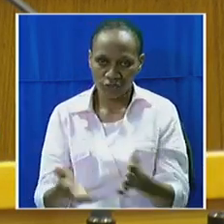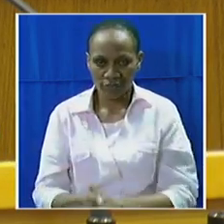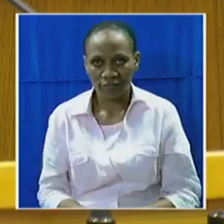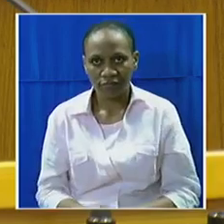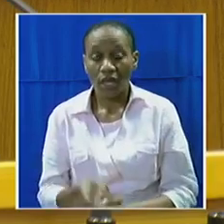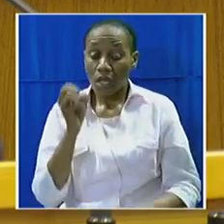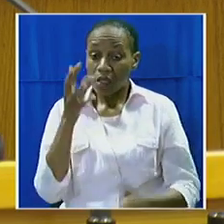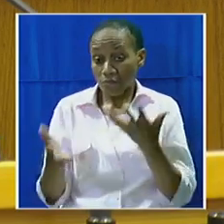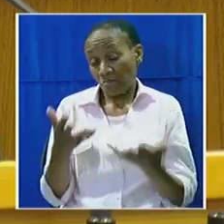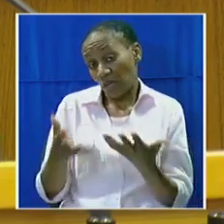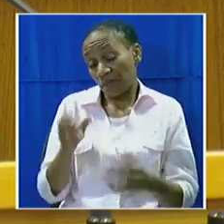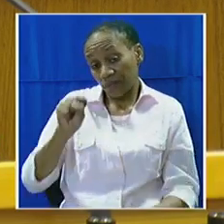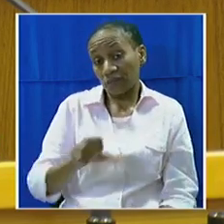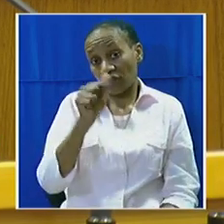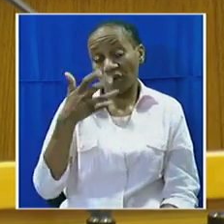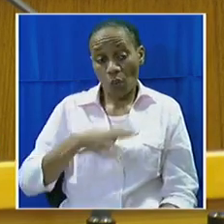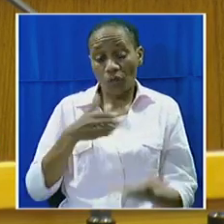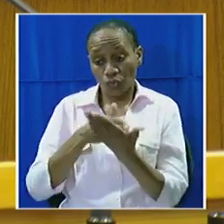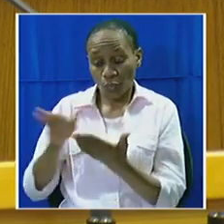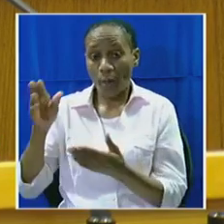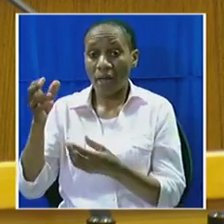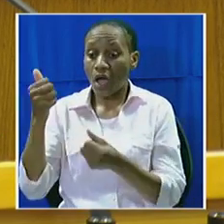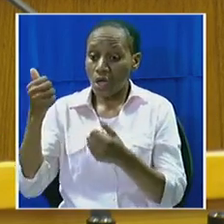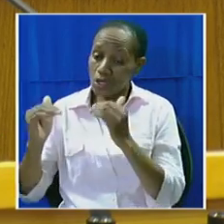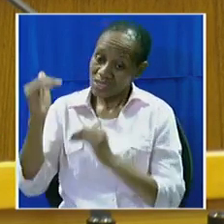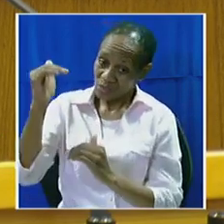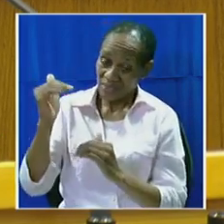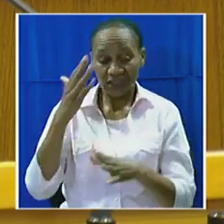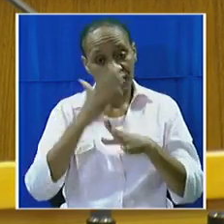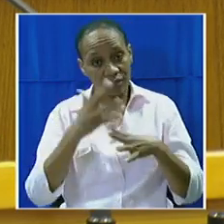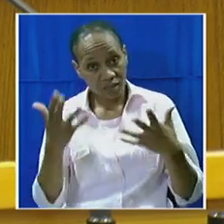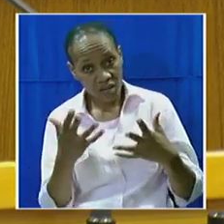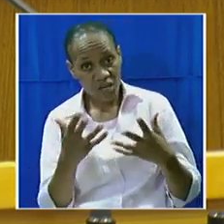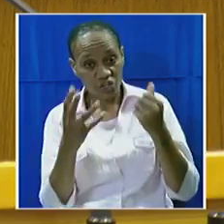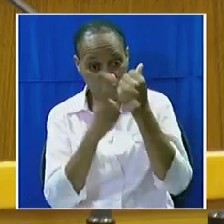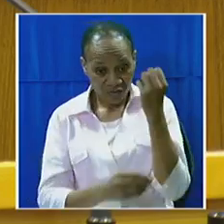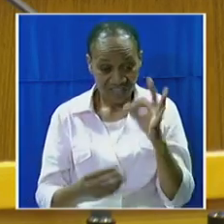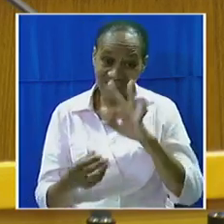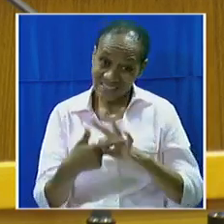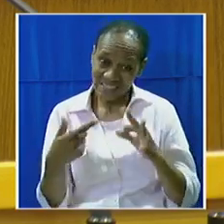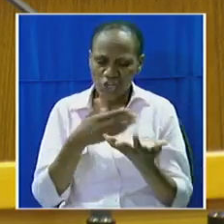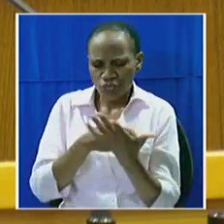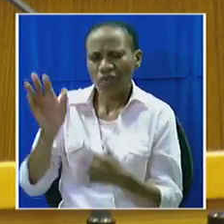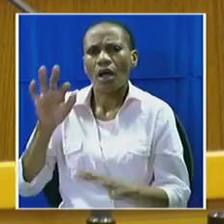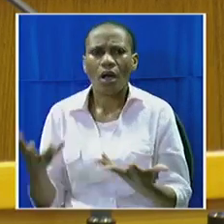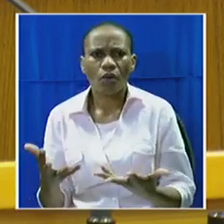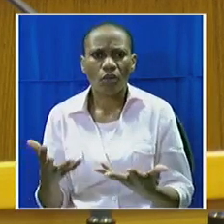If South Africa is to address the triple challenges of poverty, inequality, and unemployment, it needs the